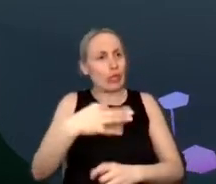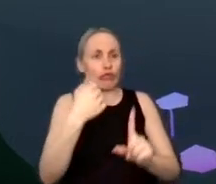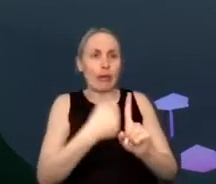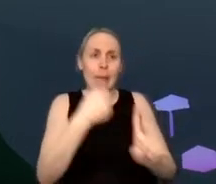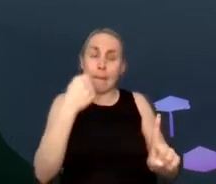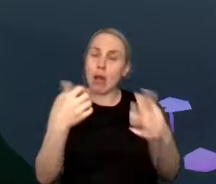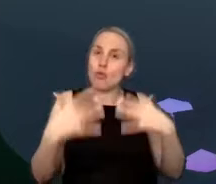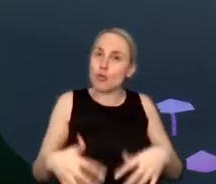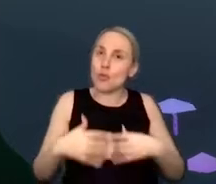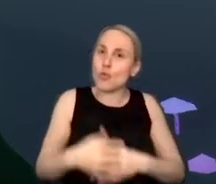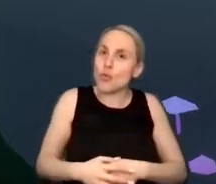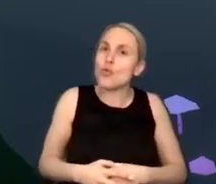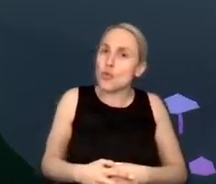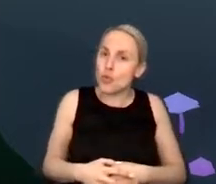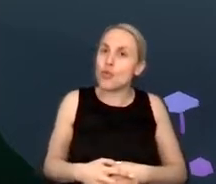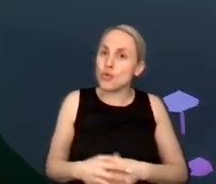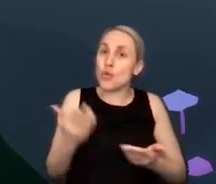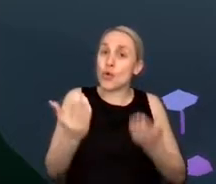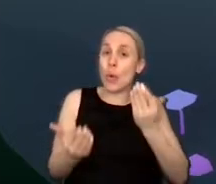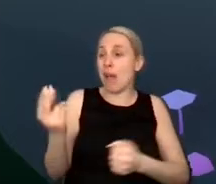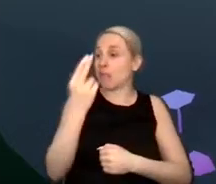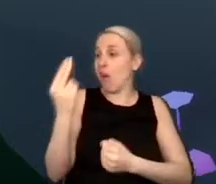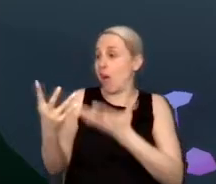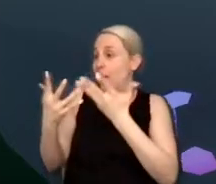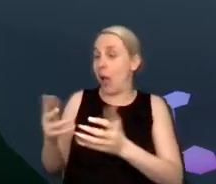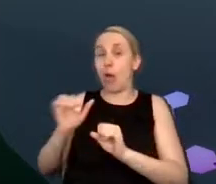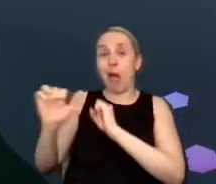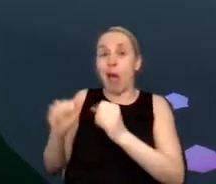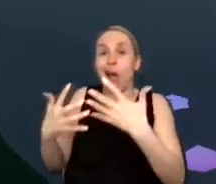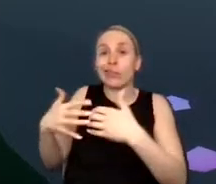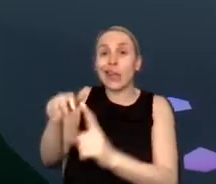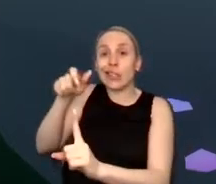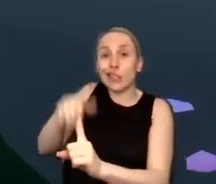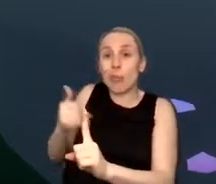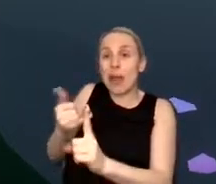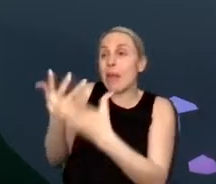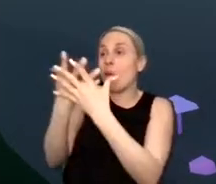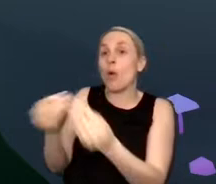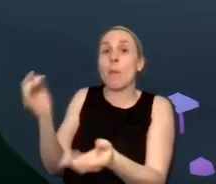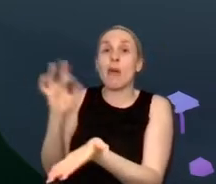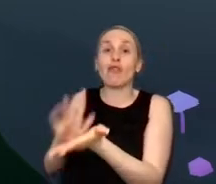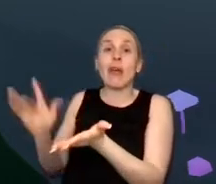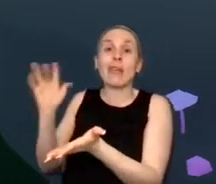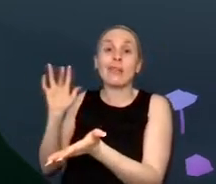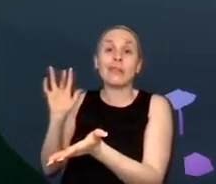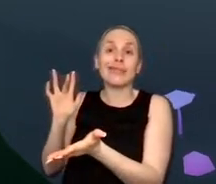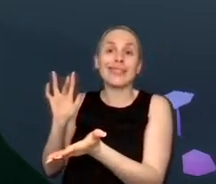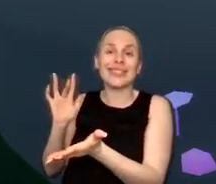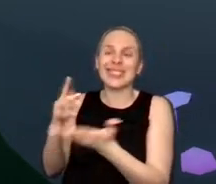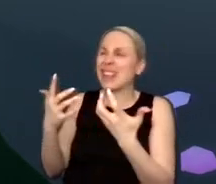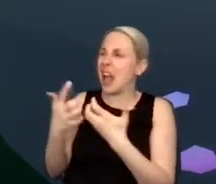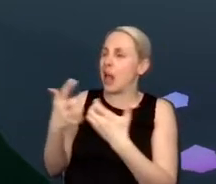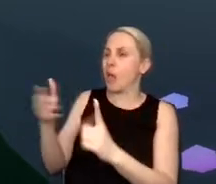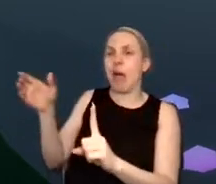does for artists today. You mentioned how like technicians can sometimes be erased if they're like hired by artists to kind of produce some